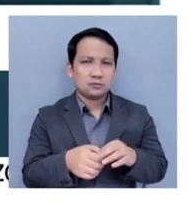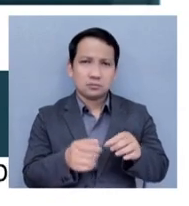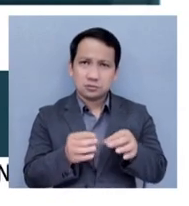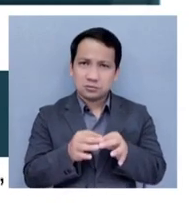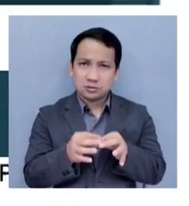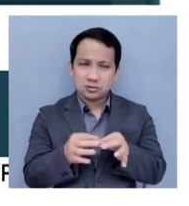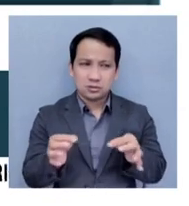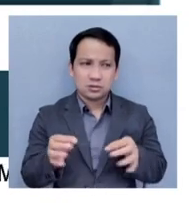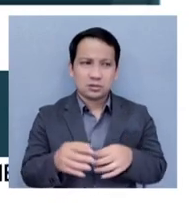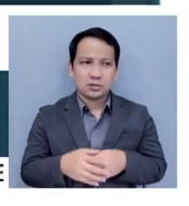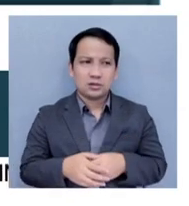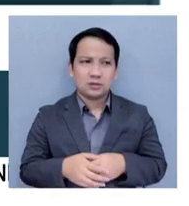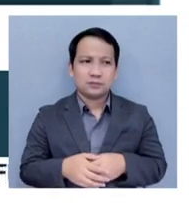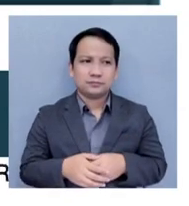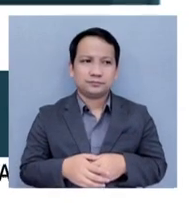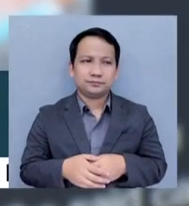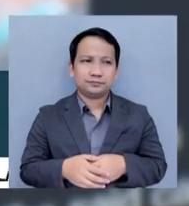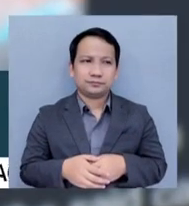this?